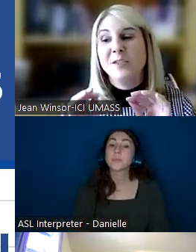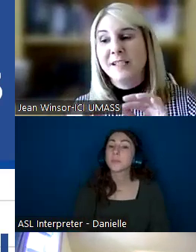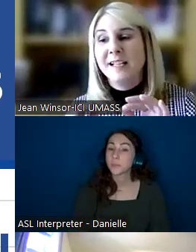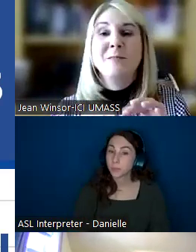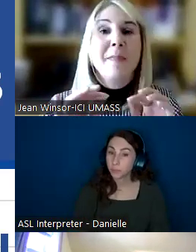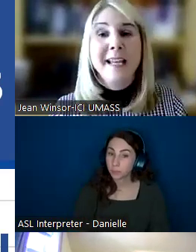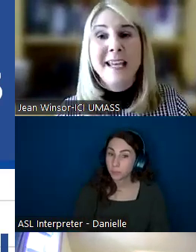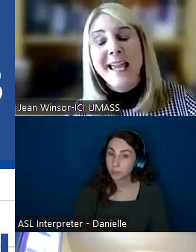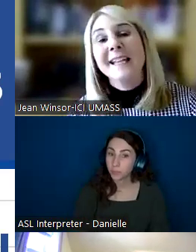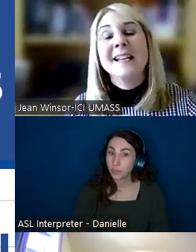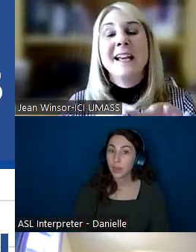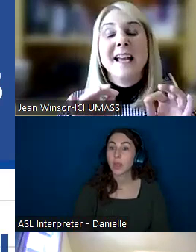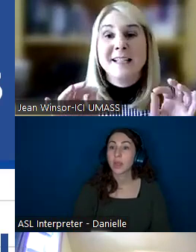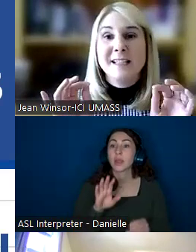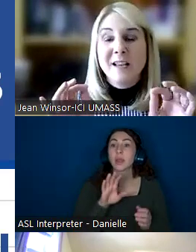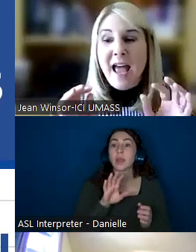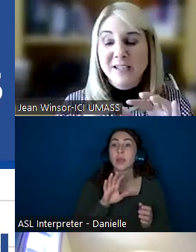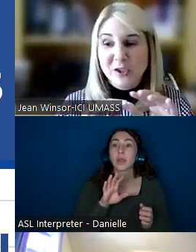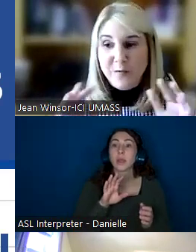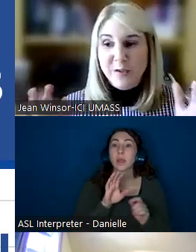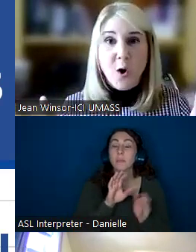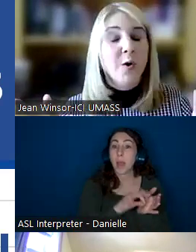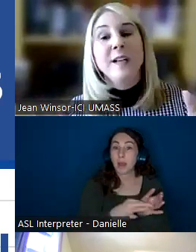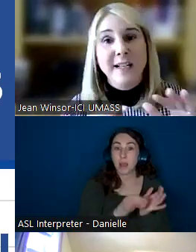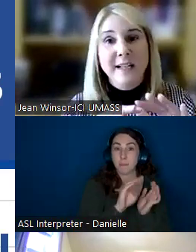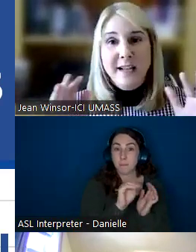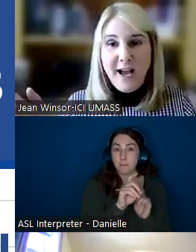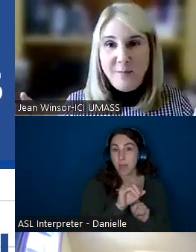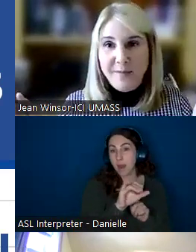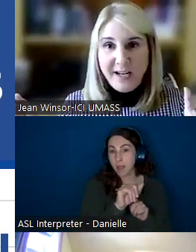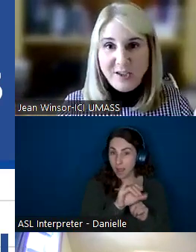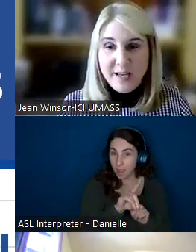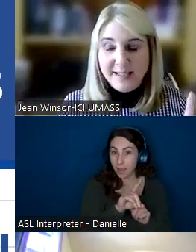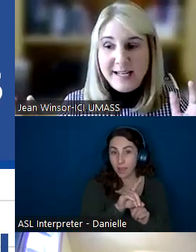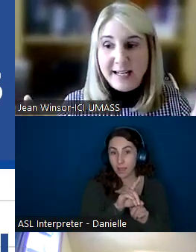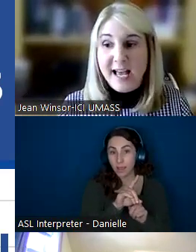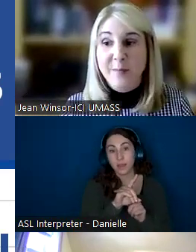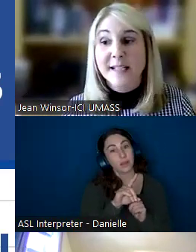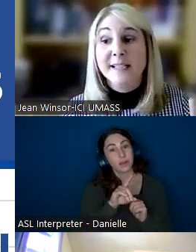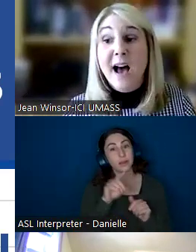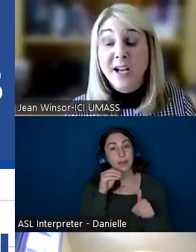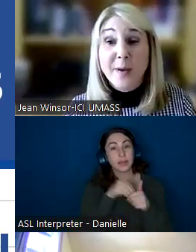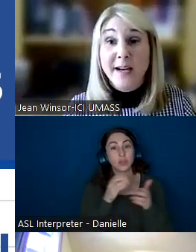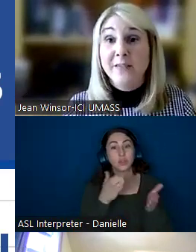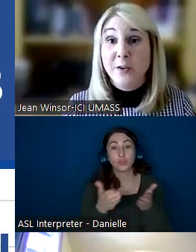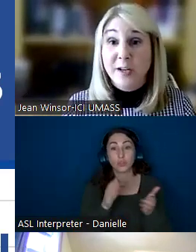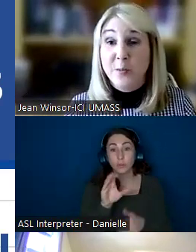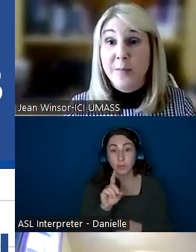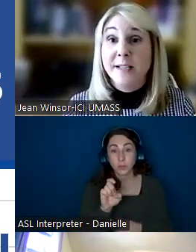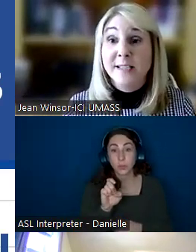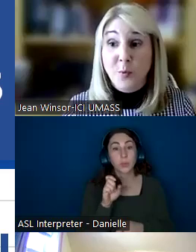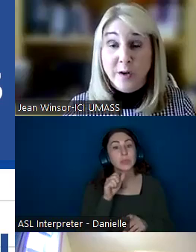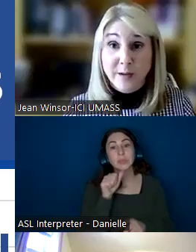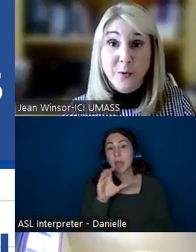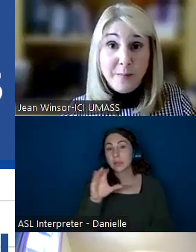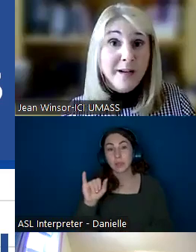Okay, just Medicaid is a service code in the HCBS taxonomy. It's not competitive integrated employment,